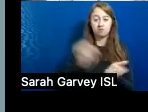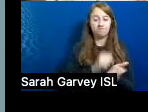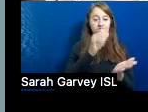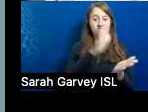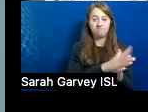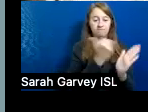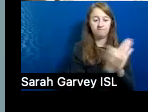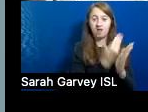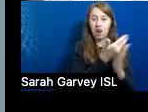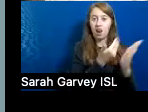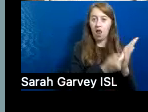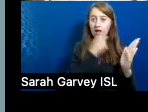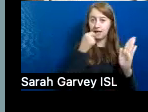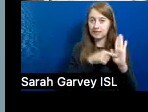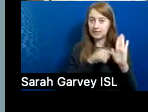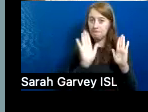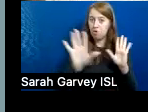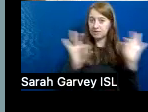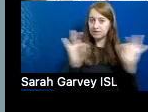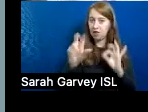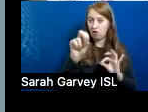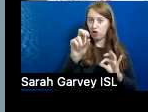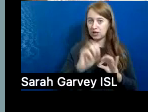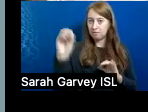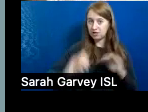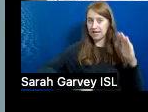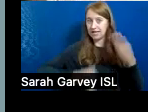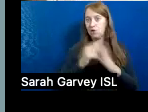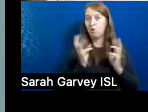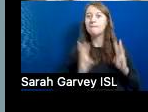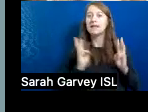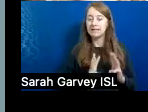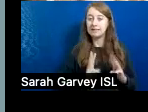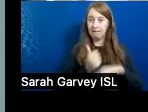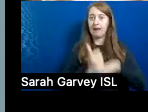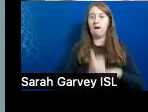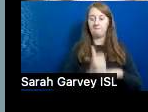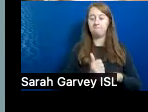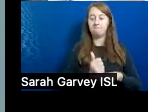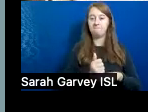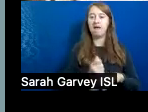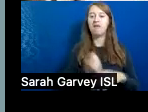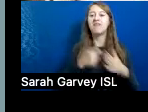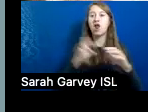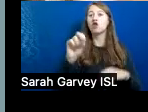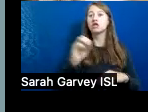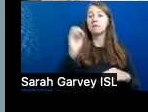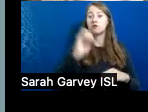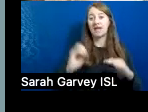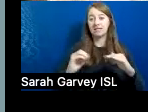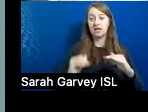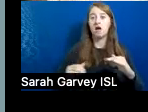select at least 30% of women candidates and 30%, and the threshold rose then to 40%